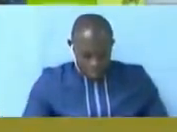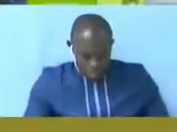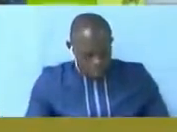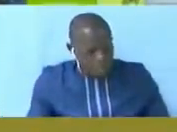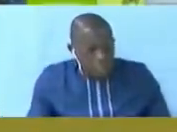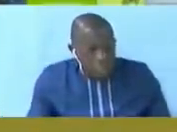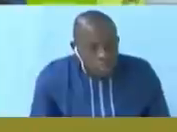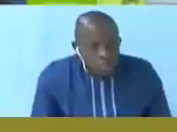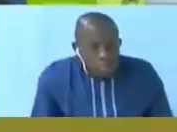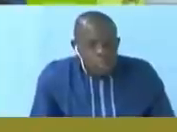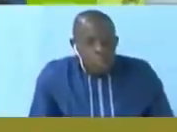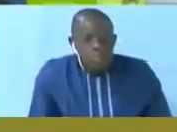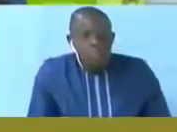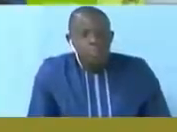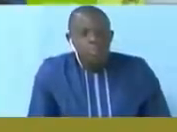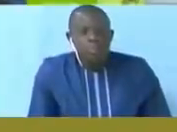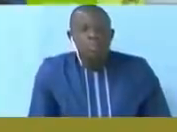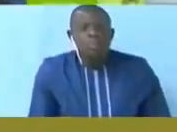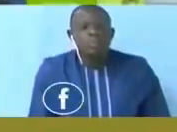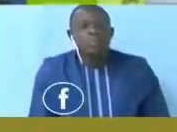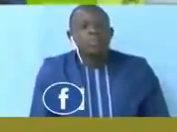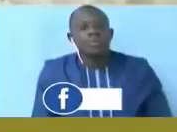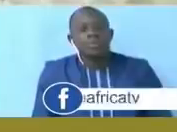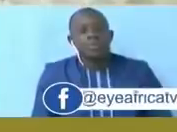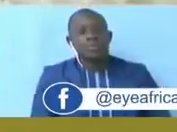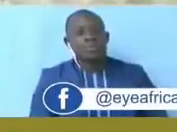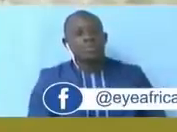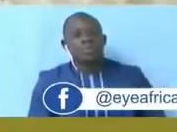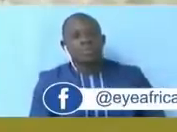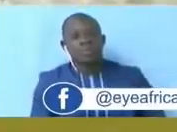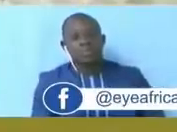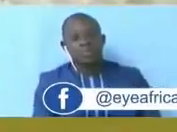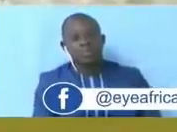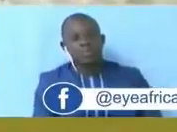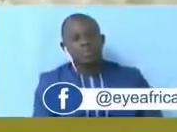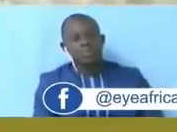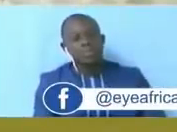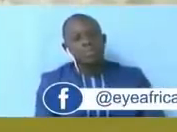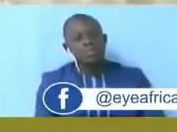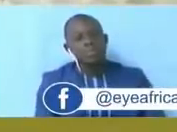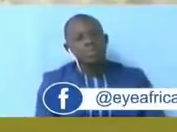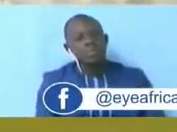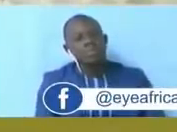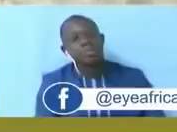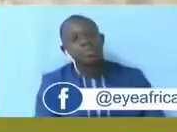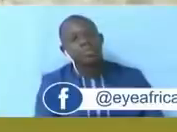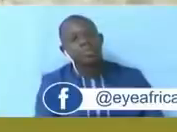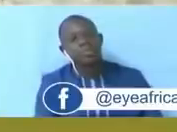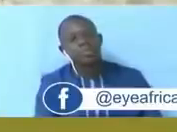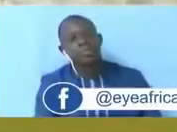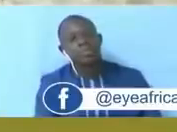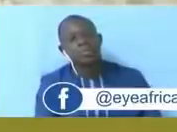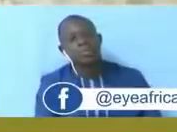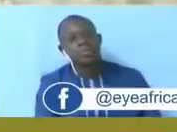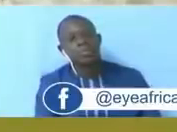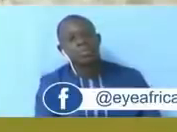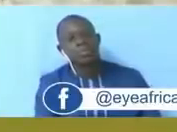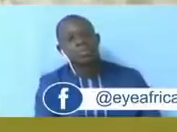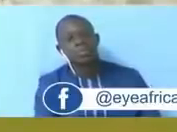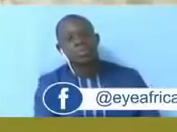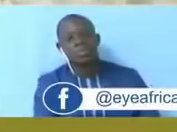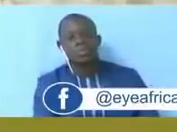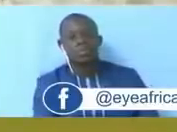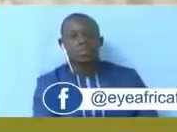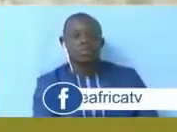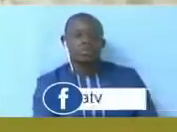Ni immantalu walita itemariye, July 22nd la mulu nata na beng menge alonko. Iko, wolebete la